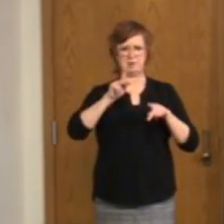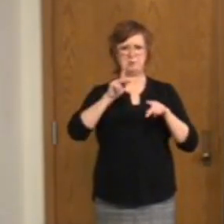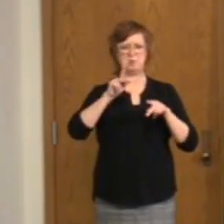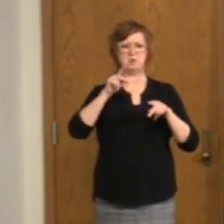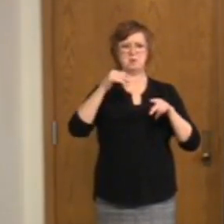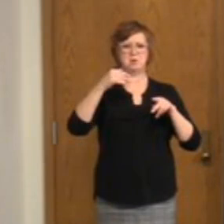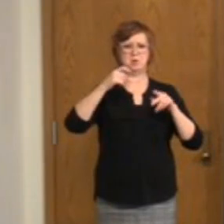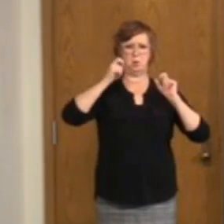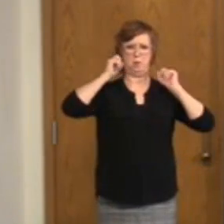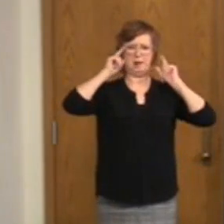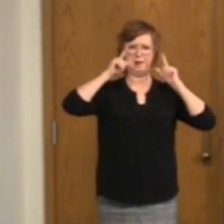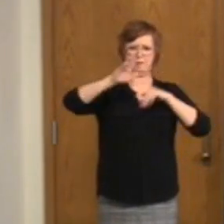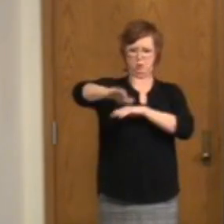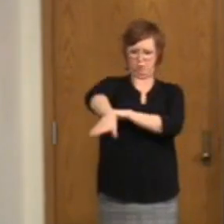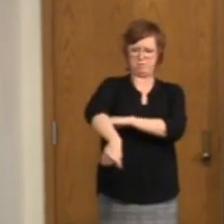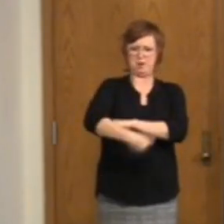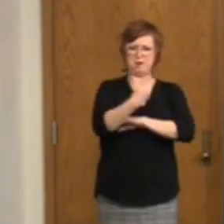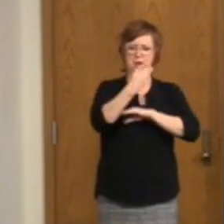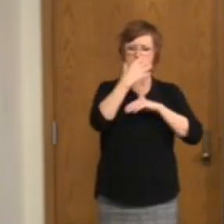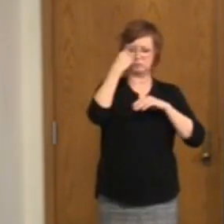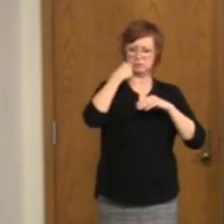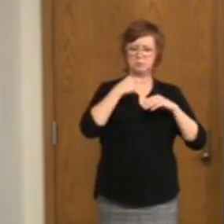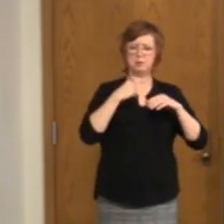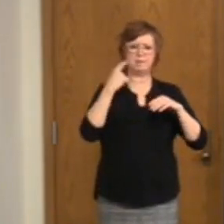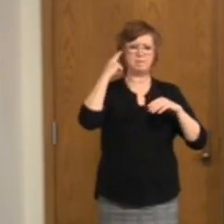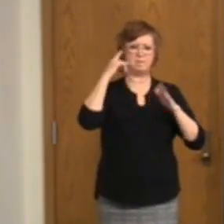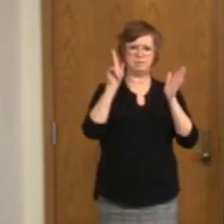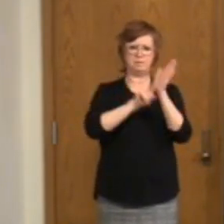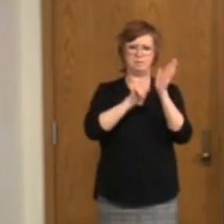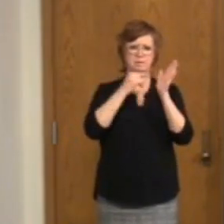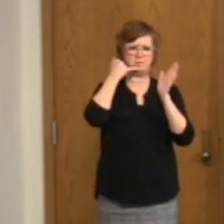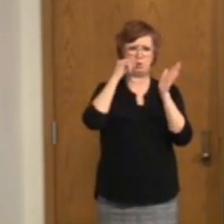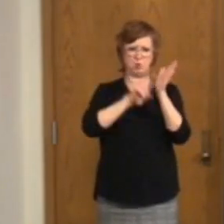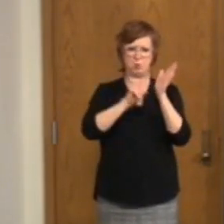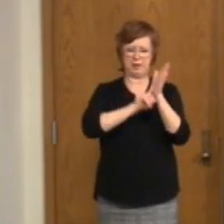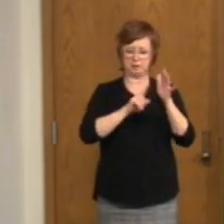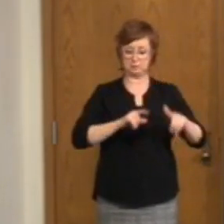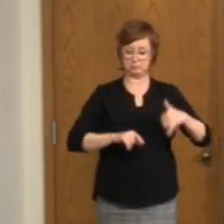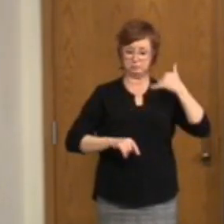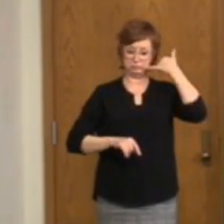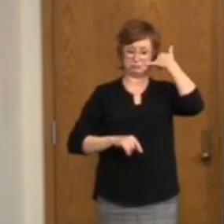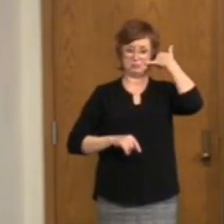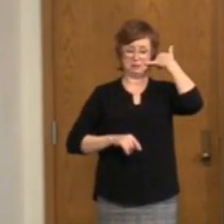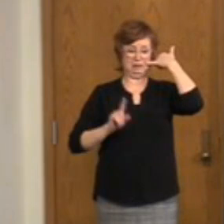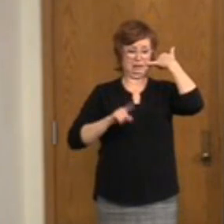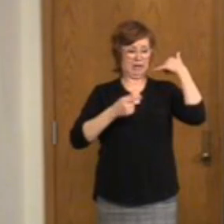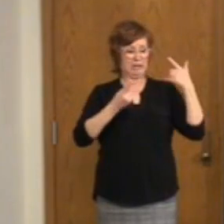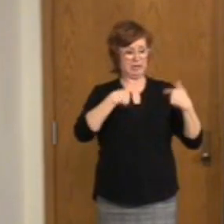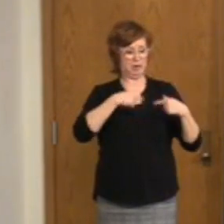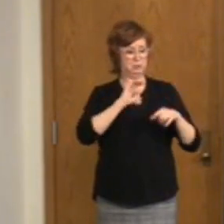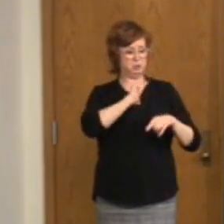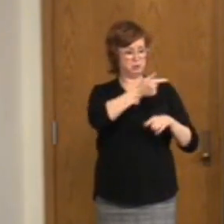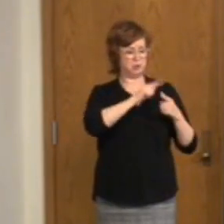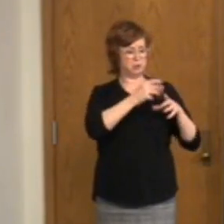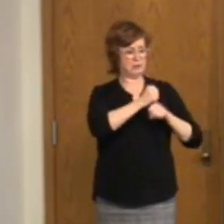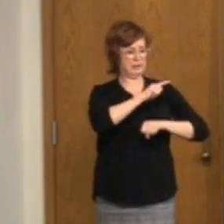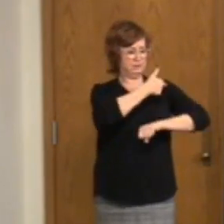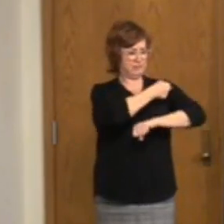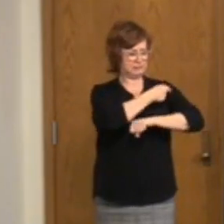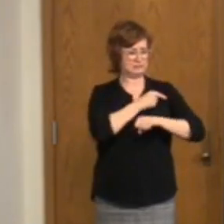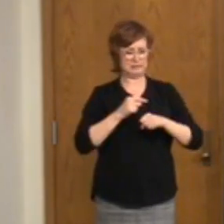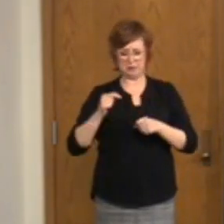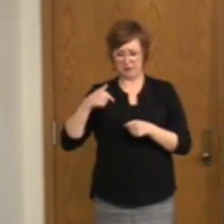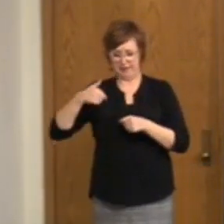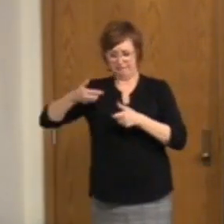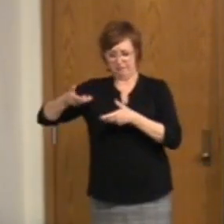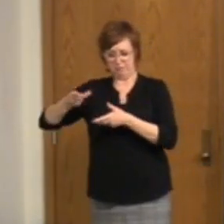aware of vaccines, I guess, maybe coming out of a frozen state and needing to be used urgently in that